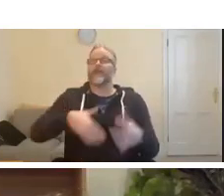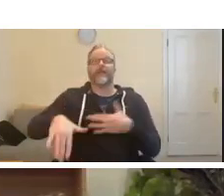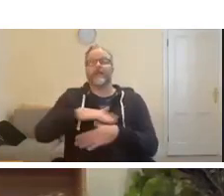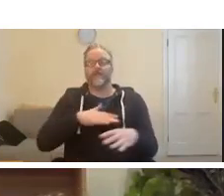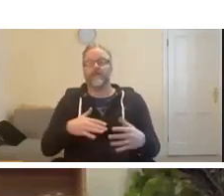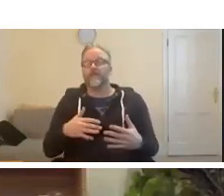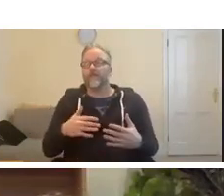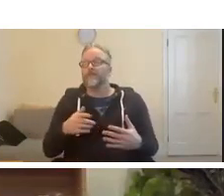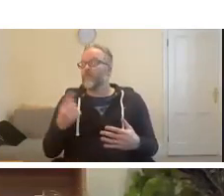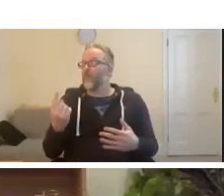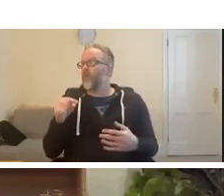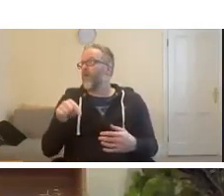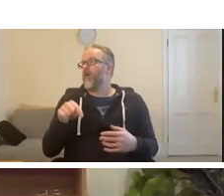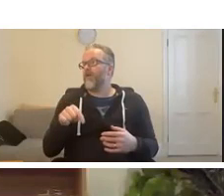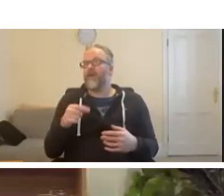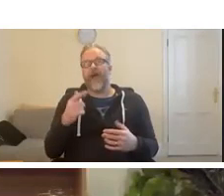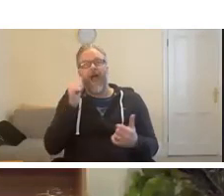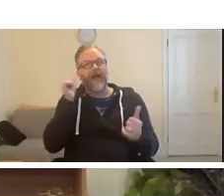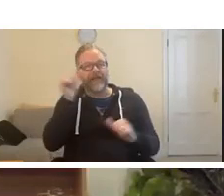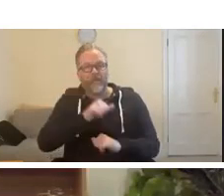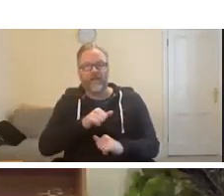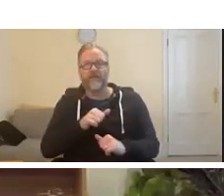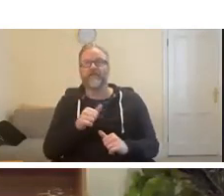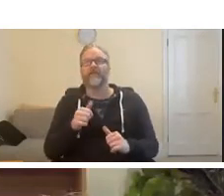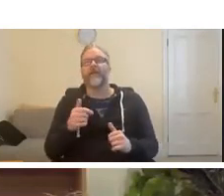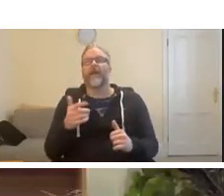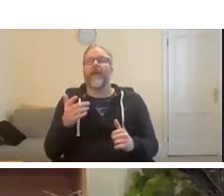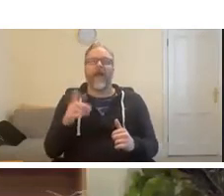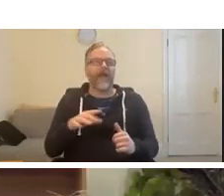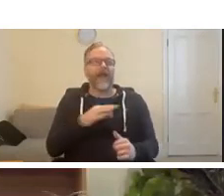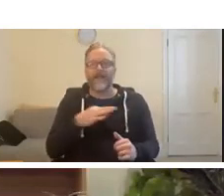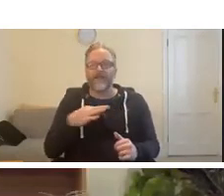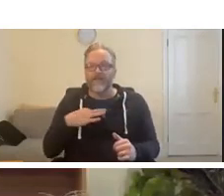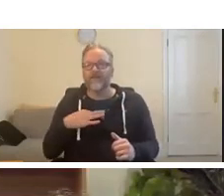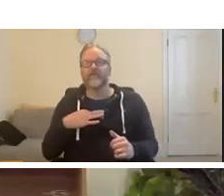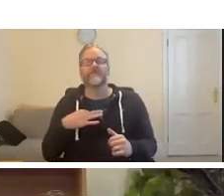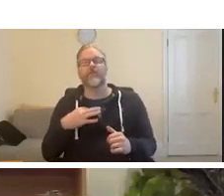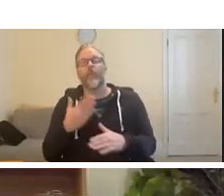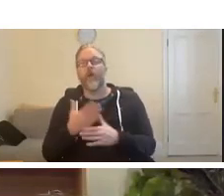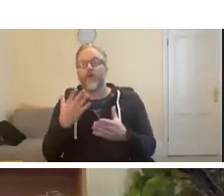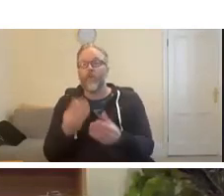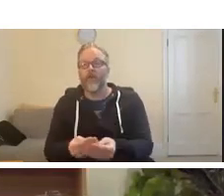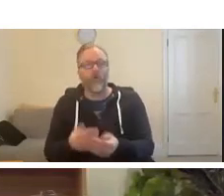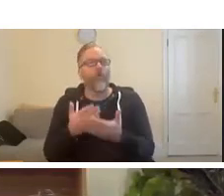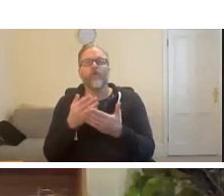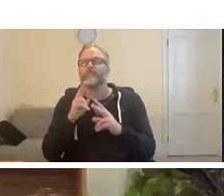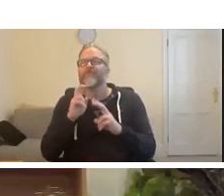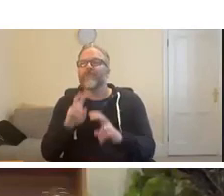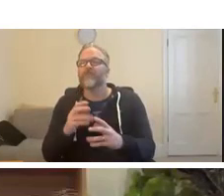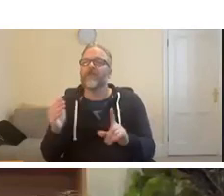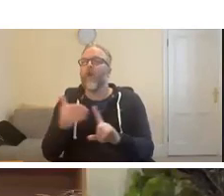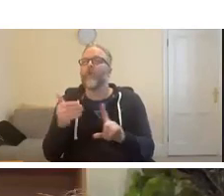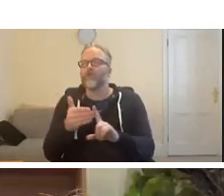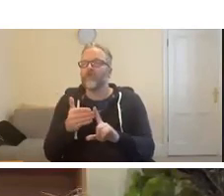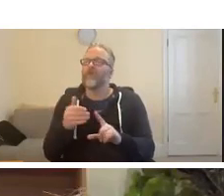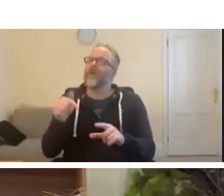who were academics and clinicians who had experience of working with or researching goals within